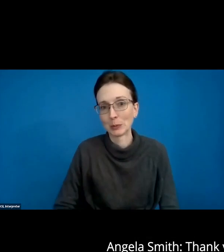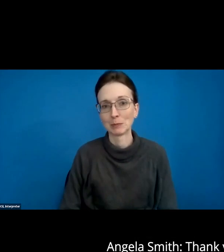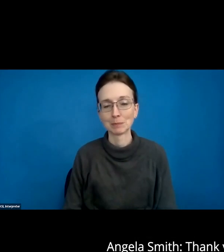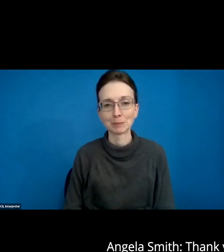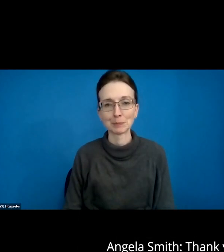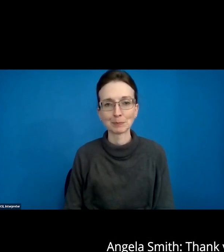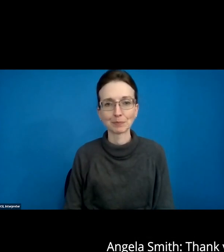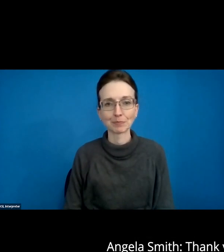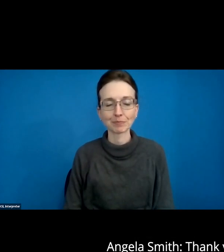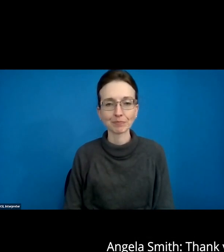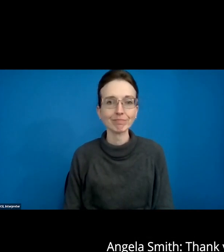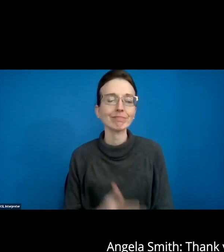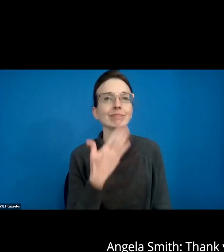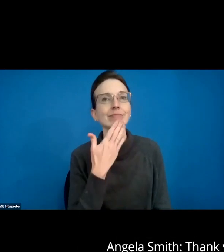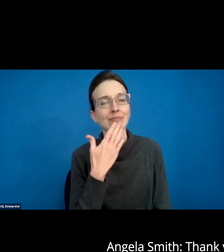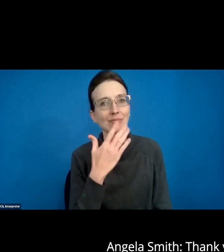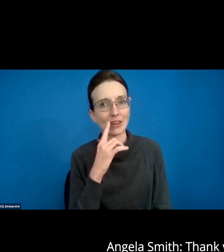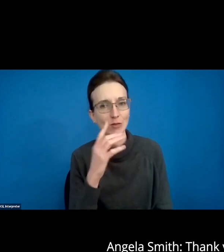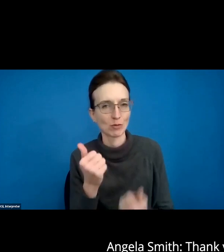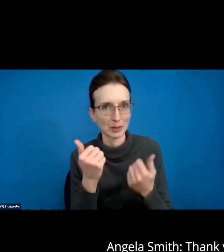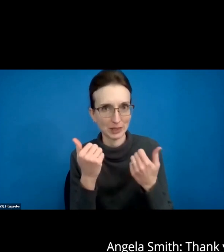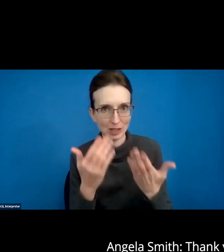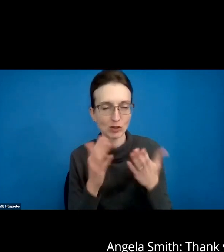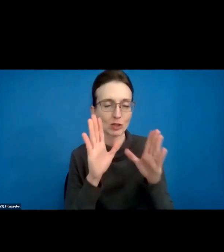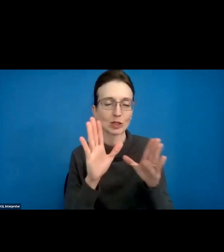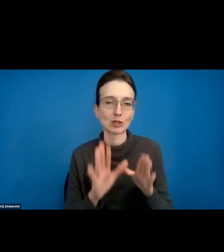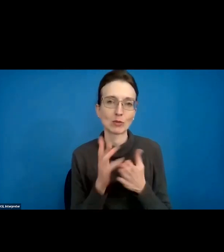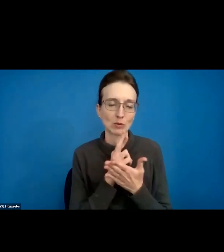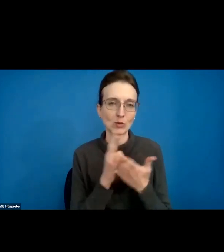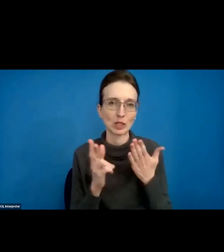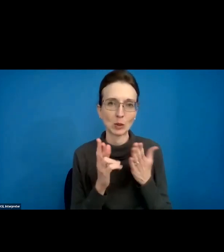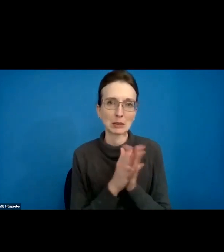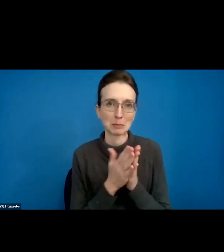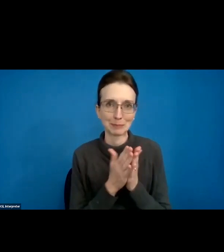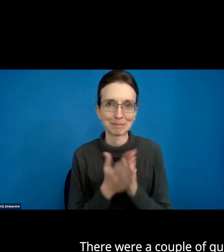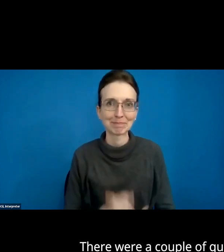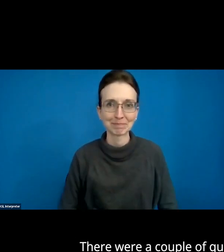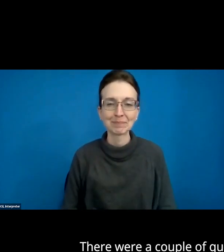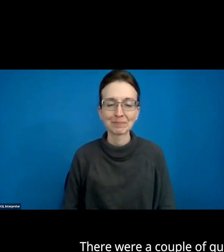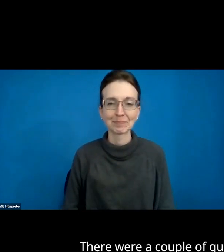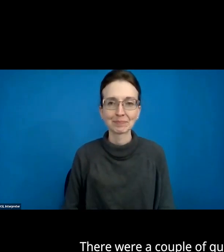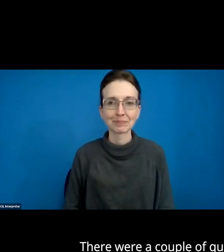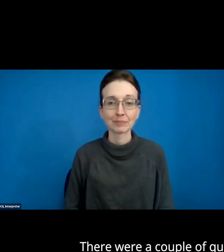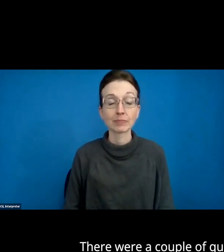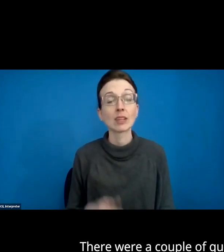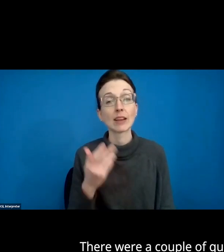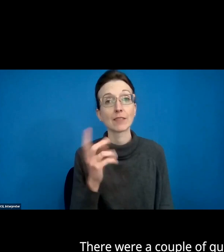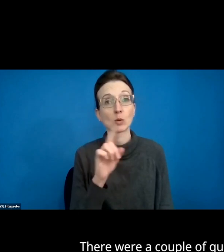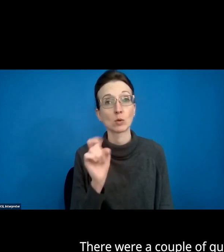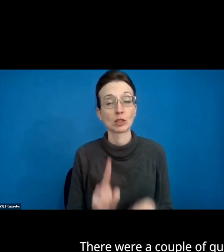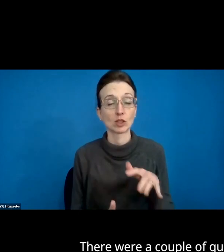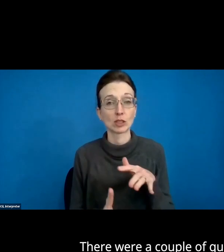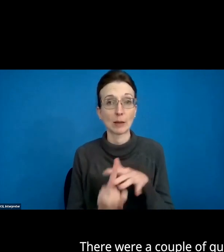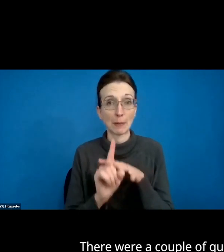Thank you so much, Jen, for that recommendation. Yeah, it's a great resource. There were a couple of questions in the